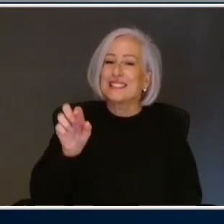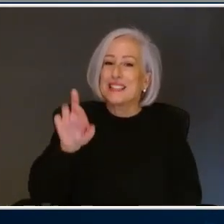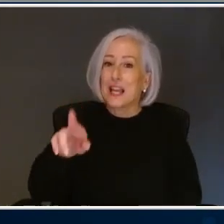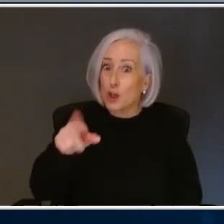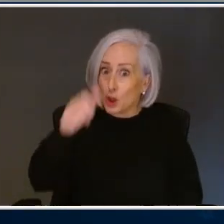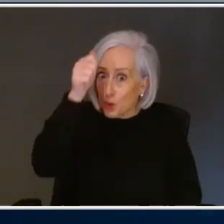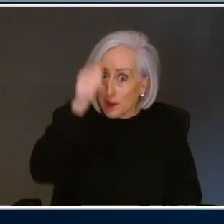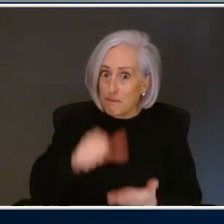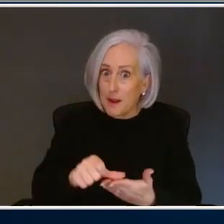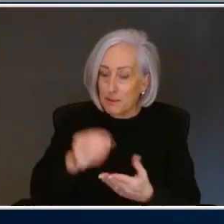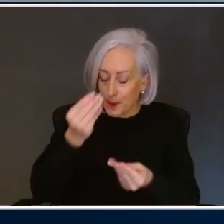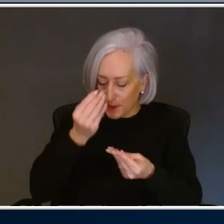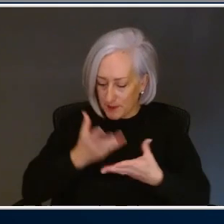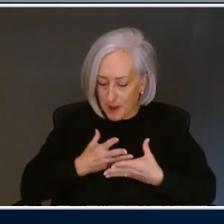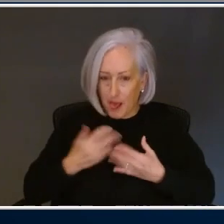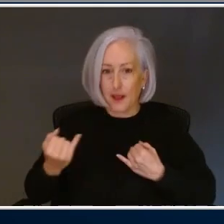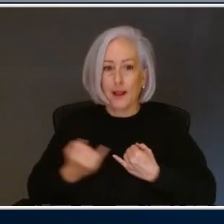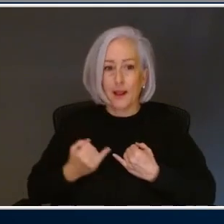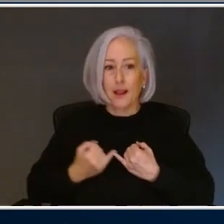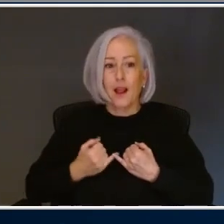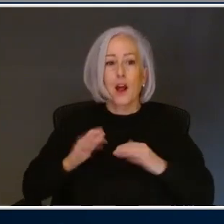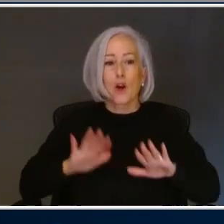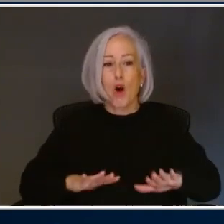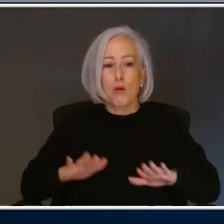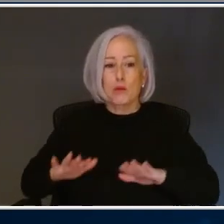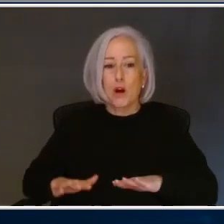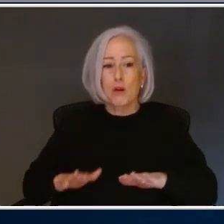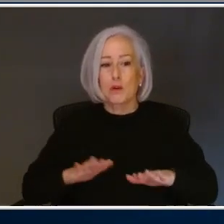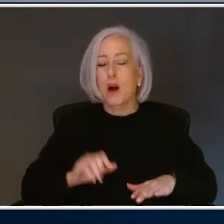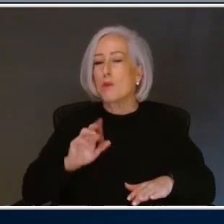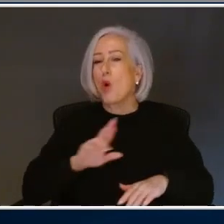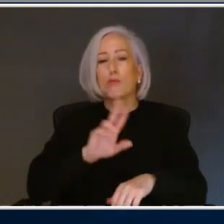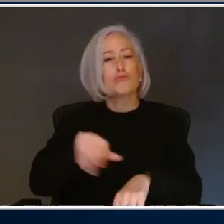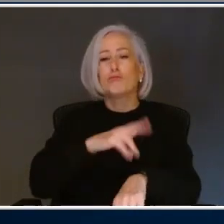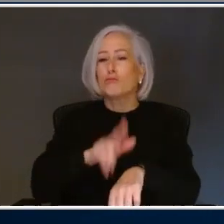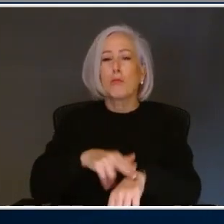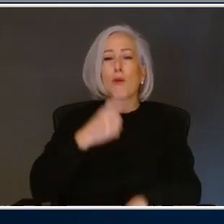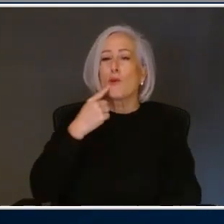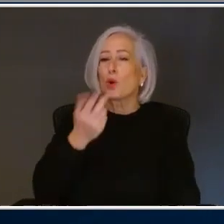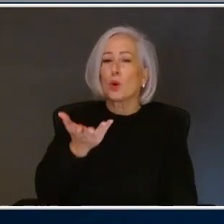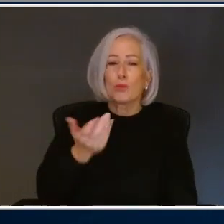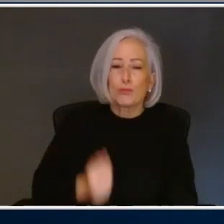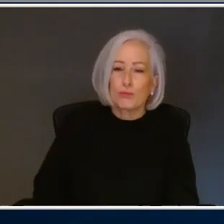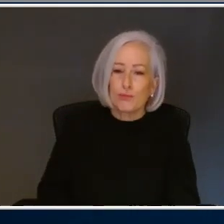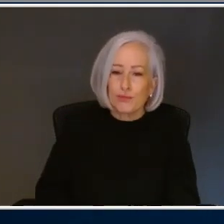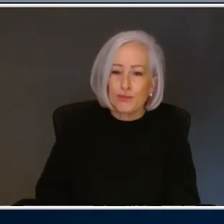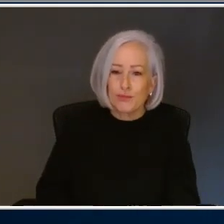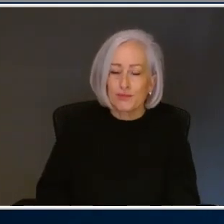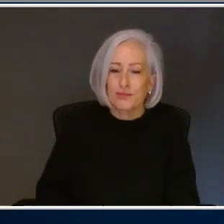stay calm? Was it the staff around you, or did it just come naturally for you?